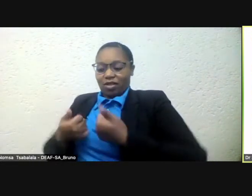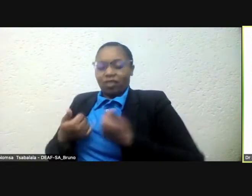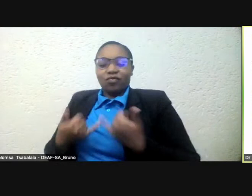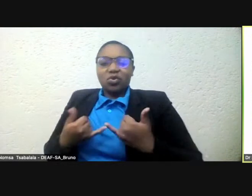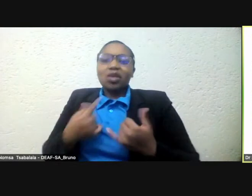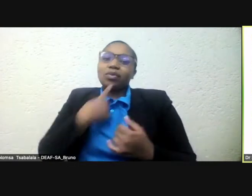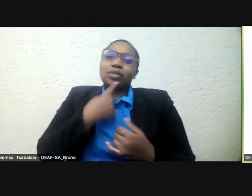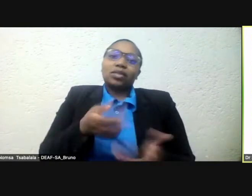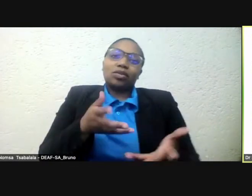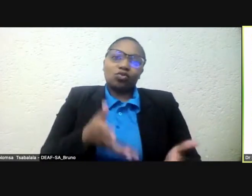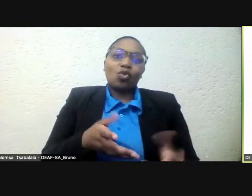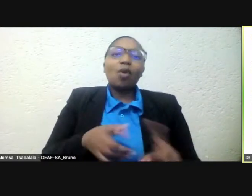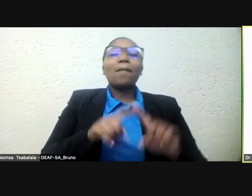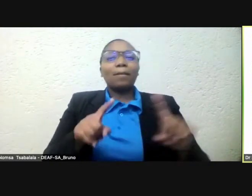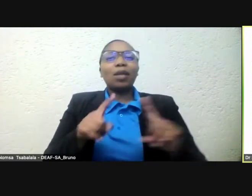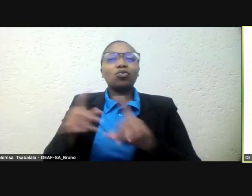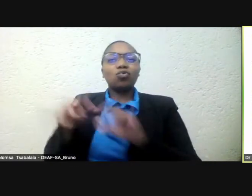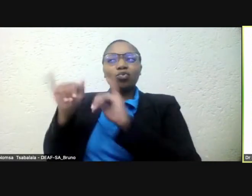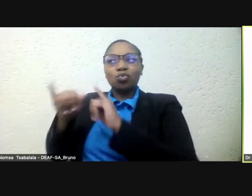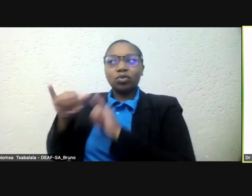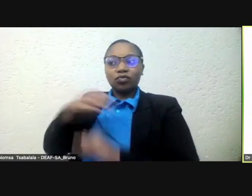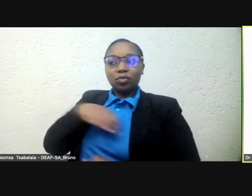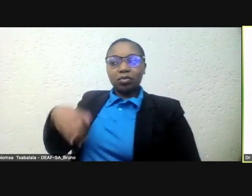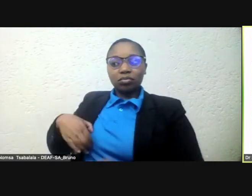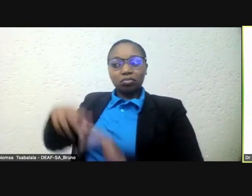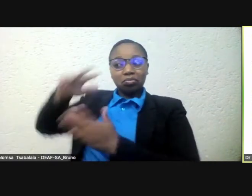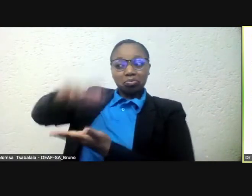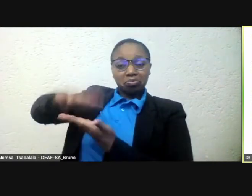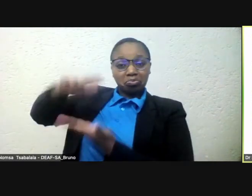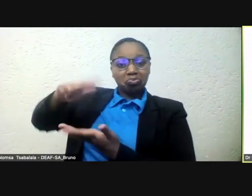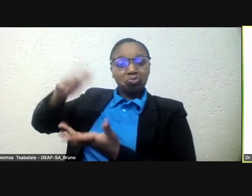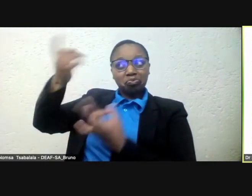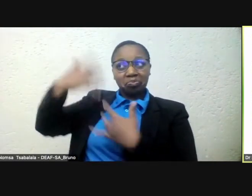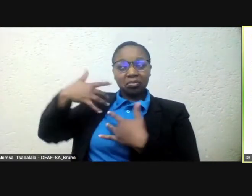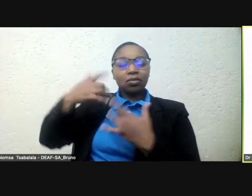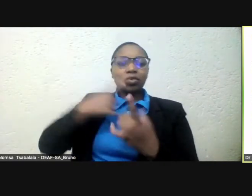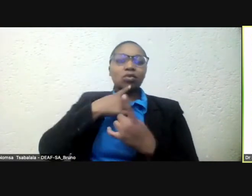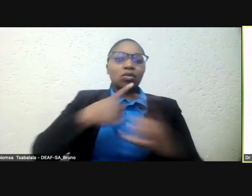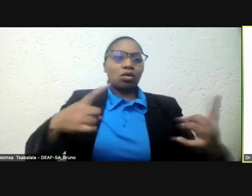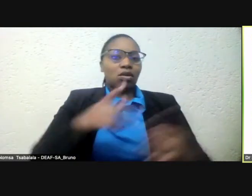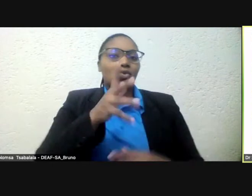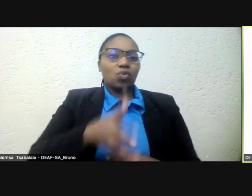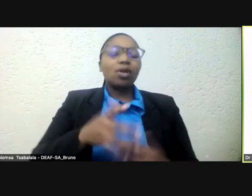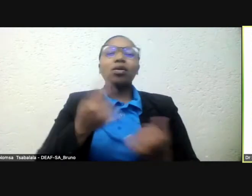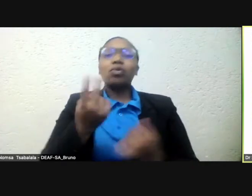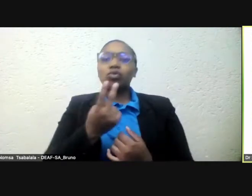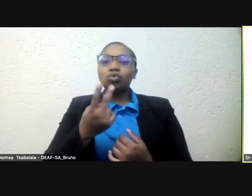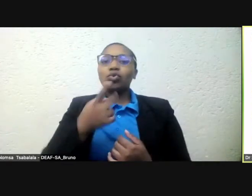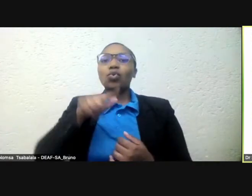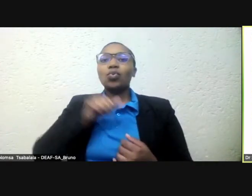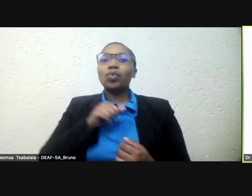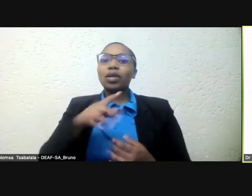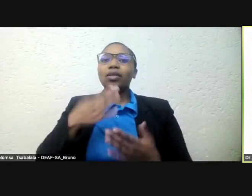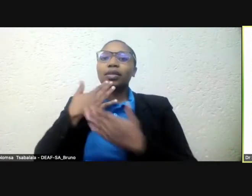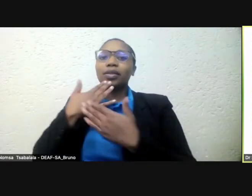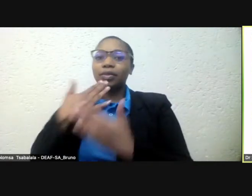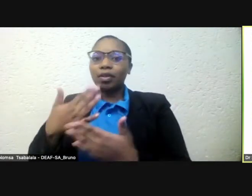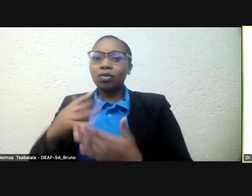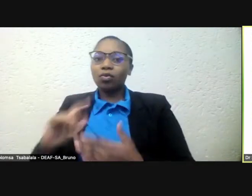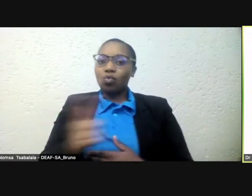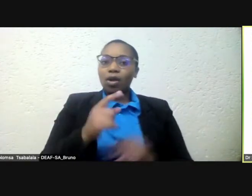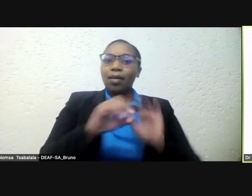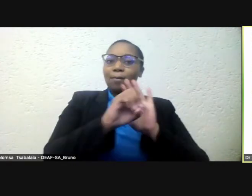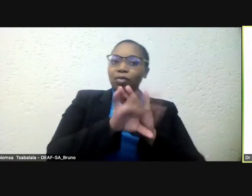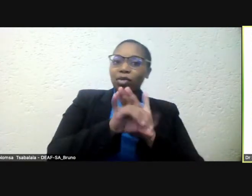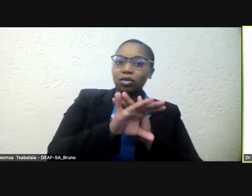more importantly, we really want to thank our members of the media for always communicating, and we